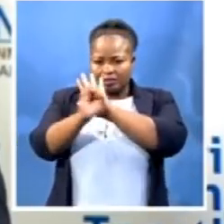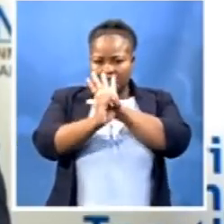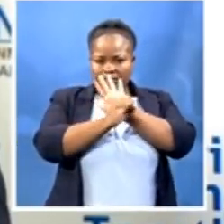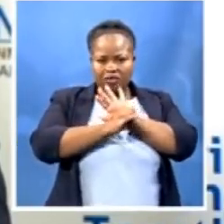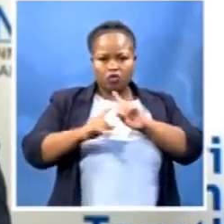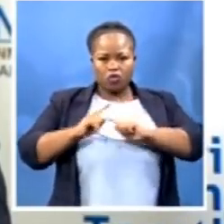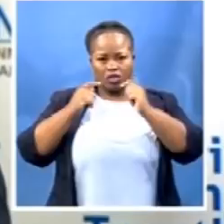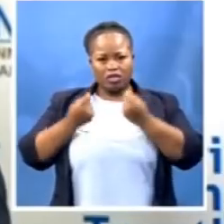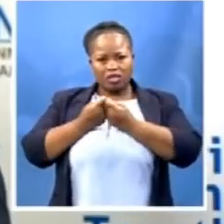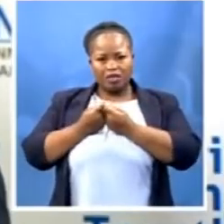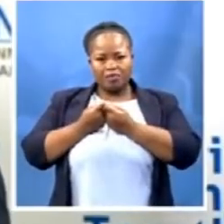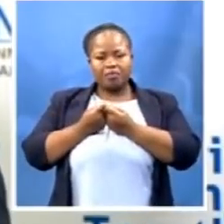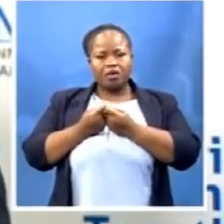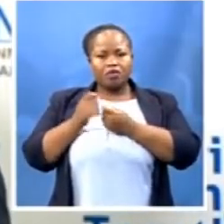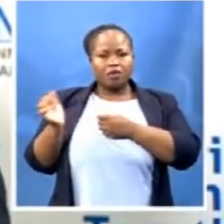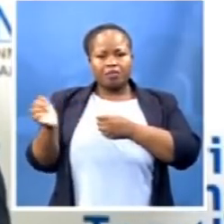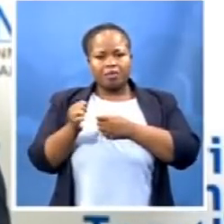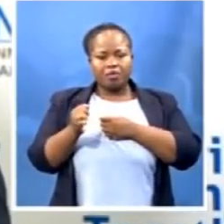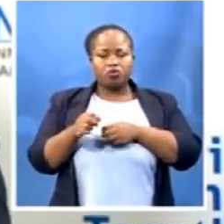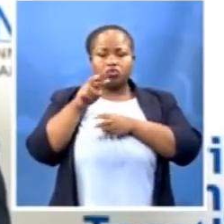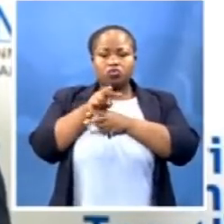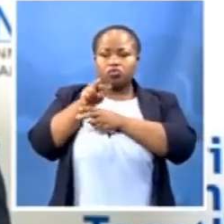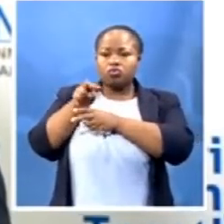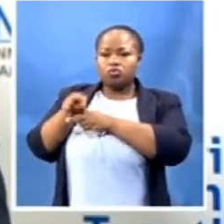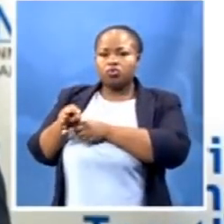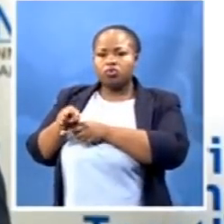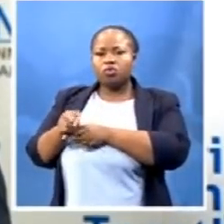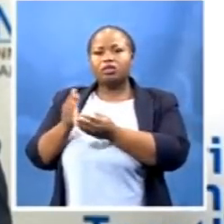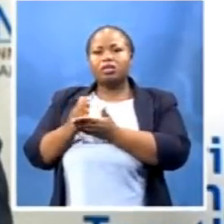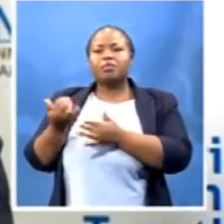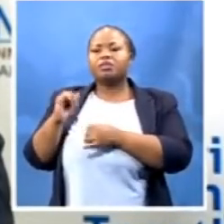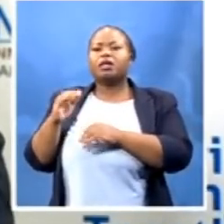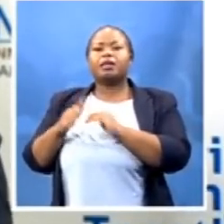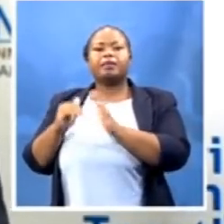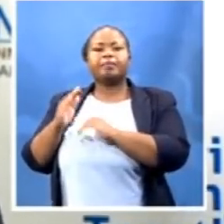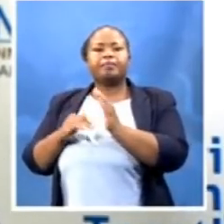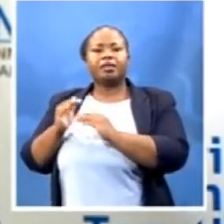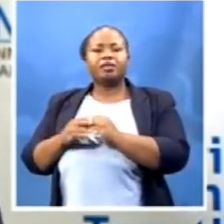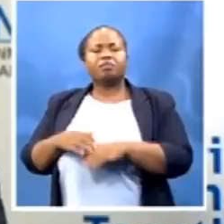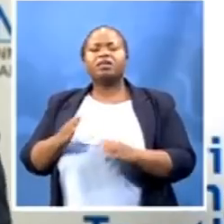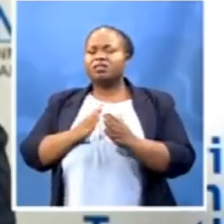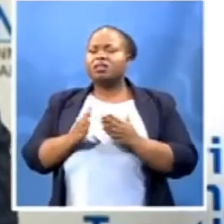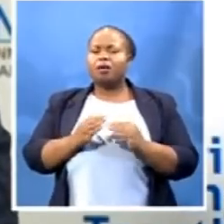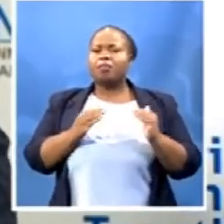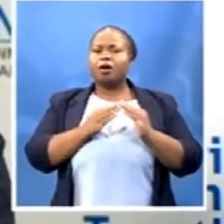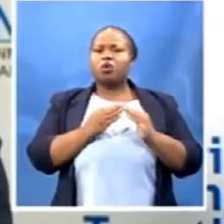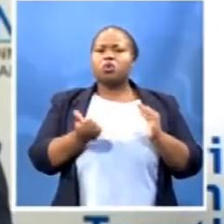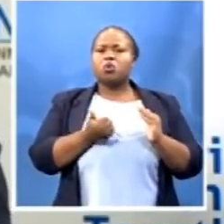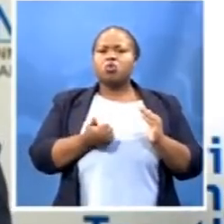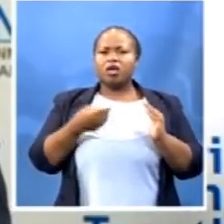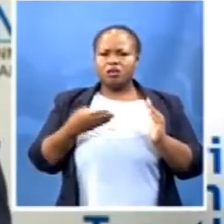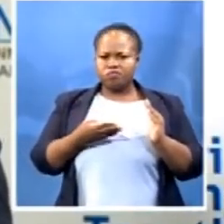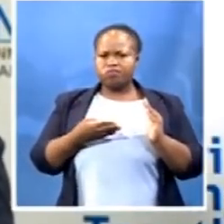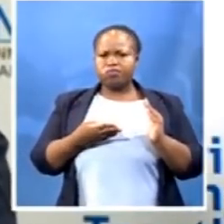the province. We will be allocating houses to rightful owners during the lockdown, finalizing all